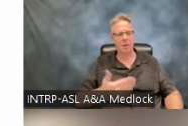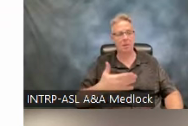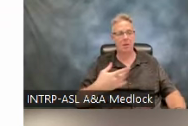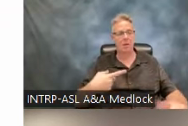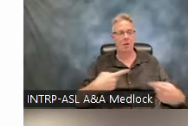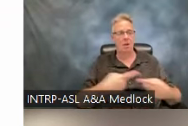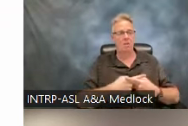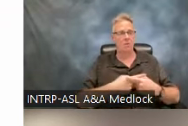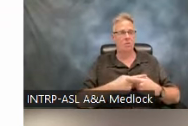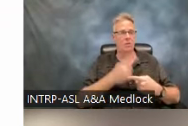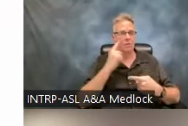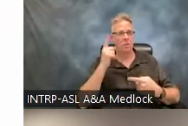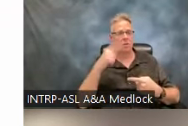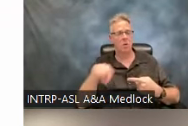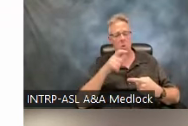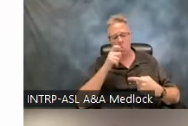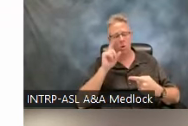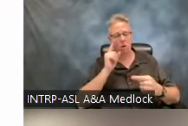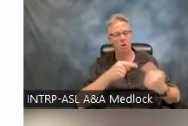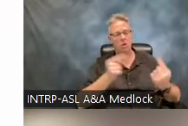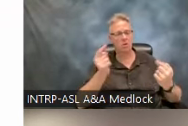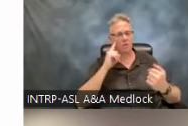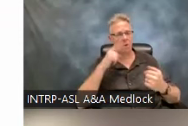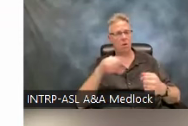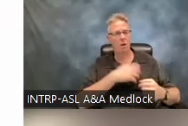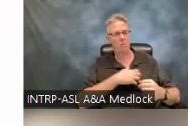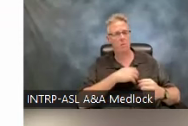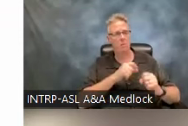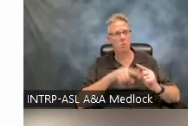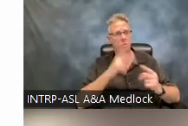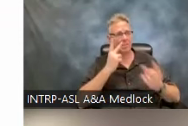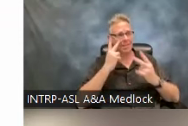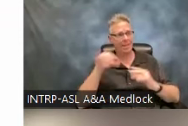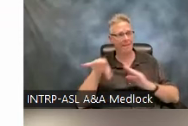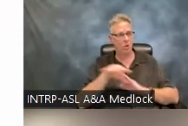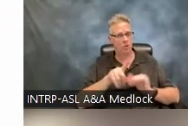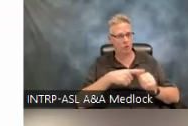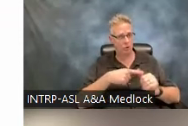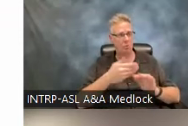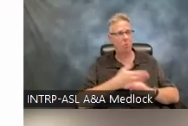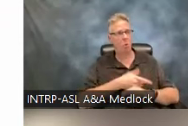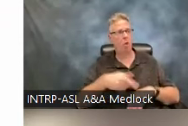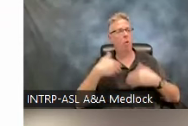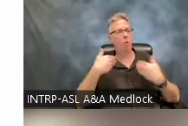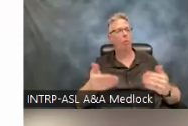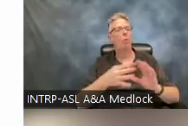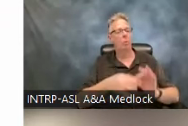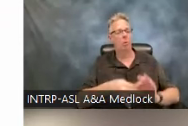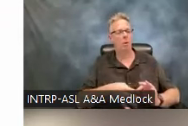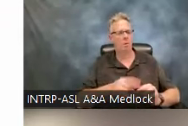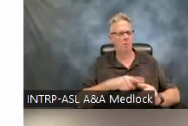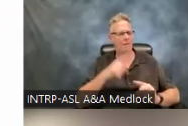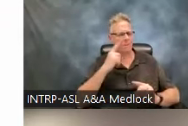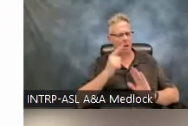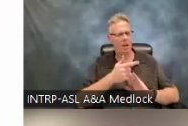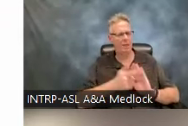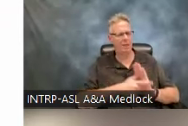the people who are arguing for the officers to be able to look at the footage, but in general, and especially from a legal standpoint,